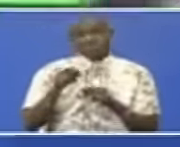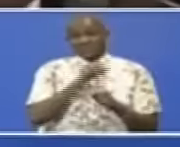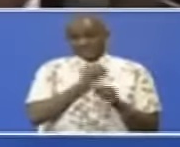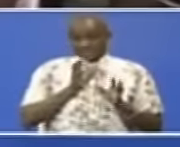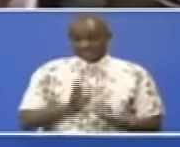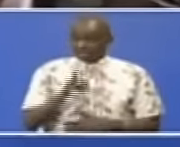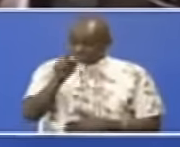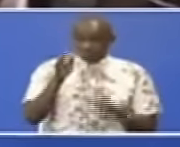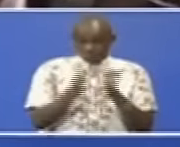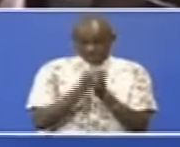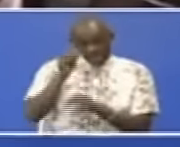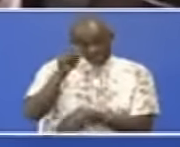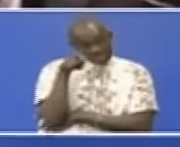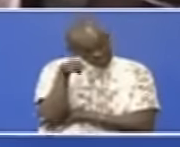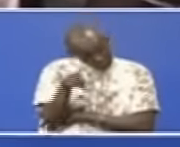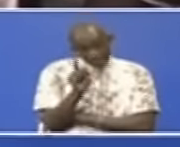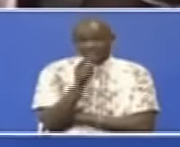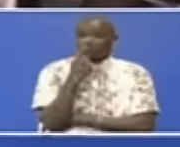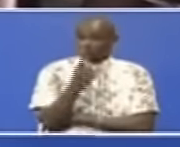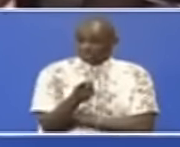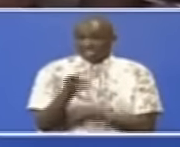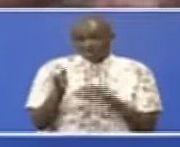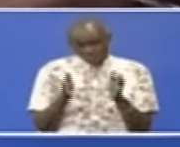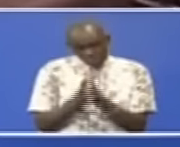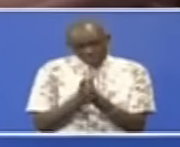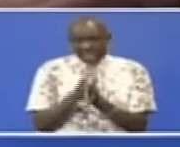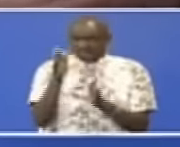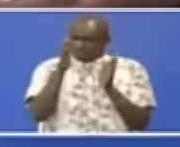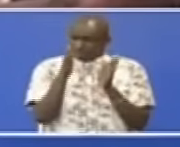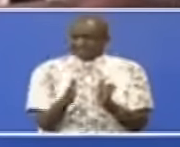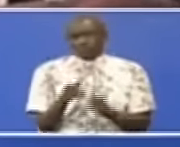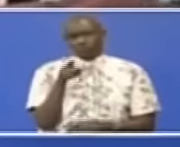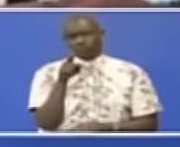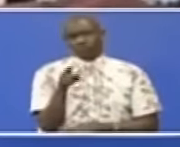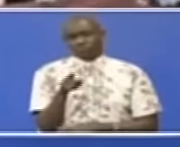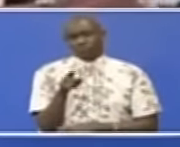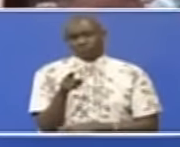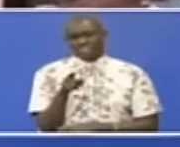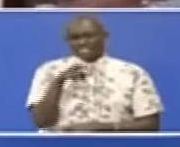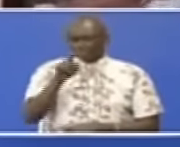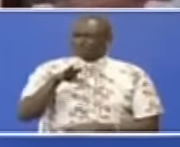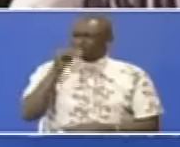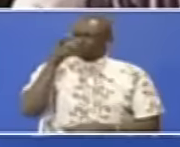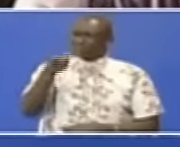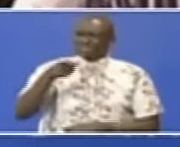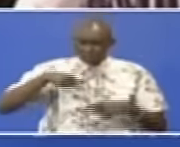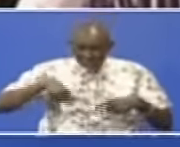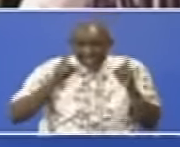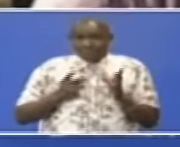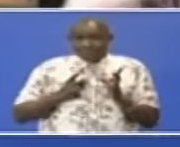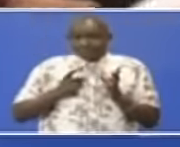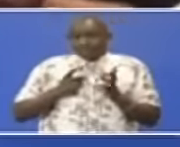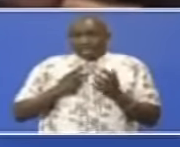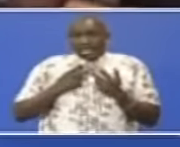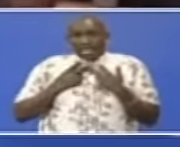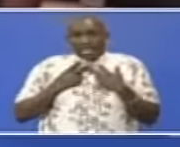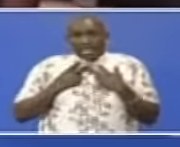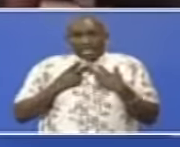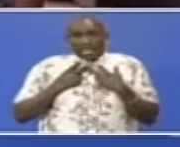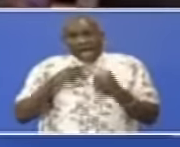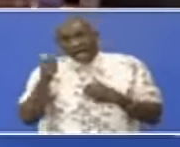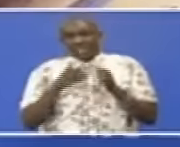Nyong'o and MPs Fred Outa of Nyando and Sylvan Sosele of Kasipul Kabondo found themselves tongue-tied, and